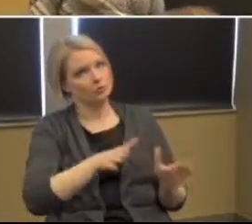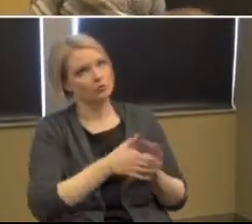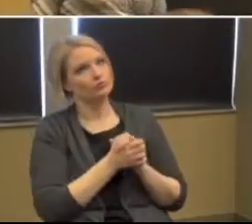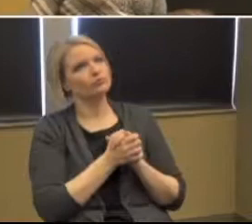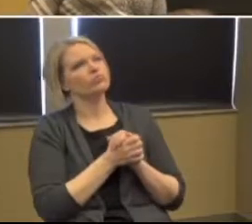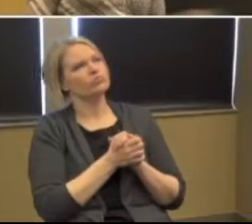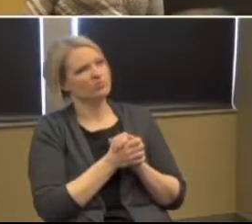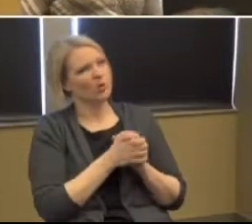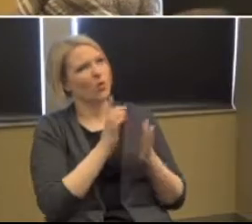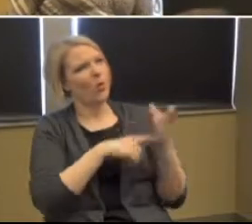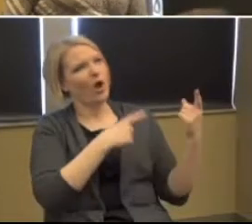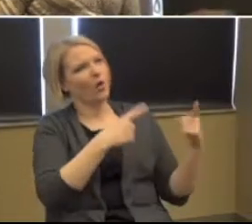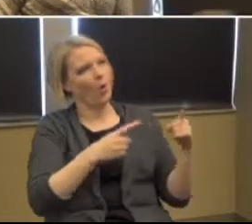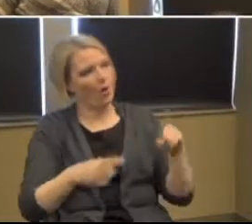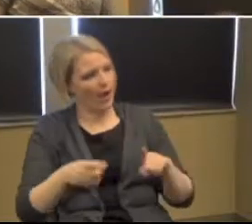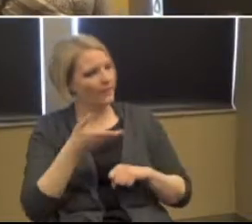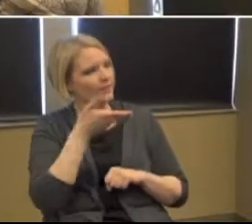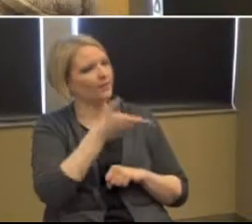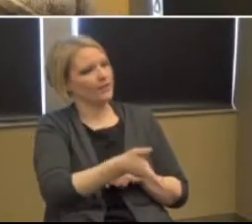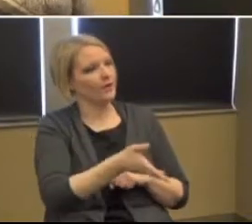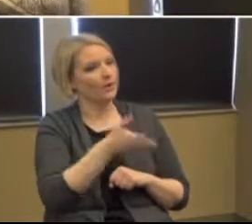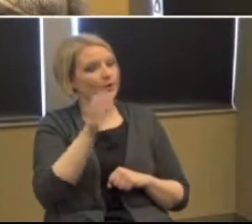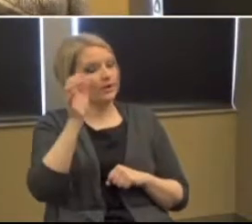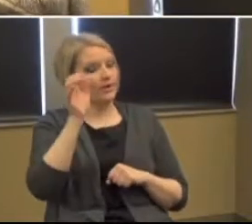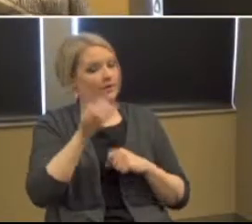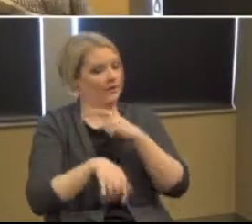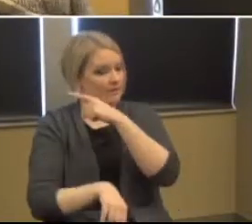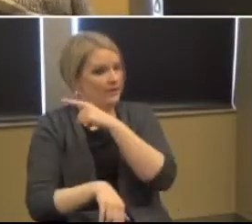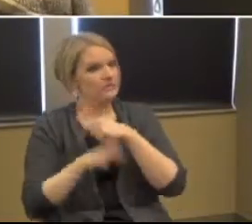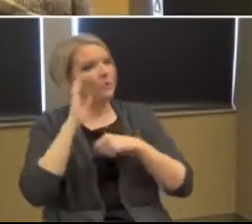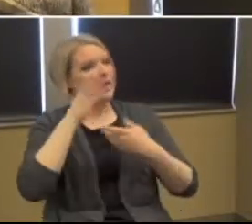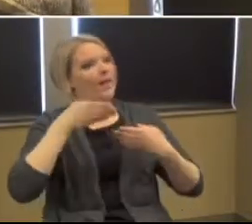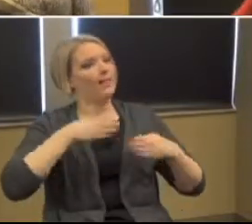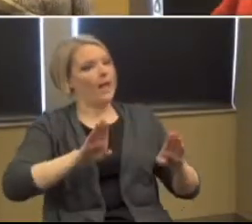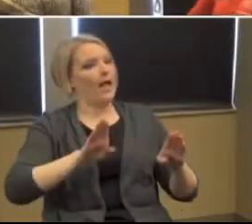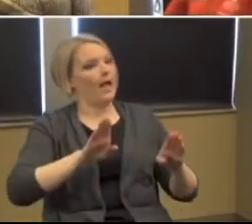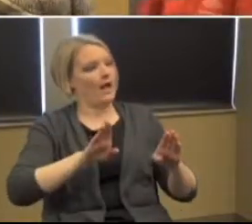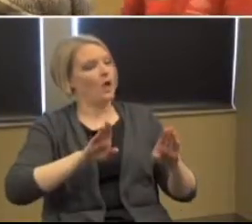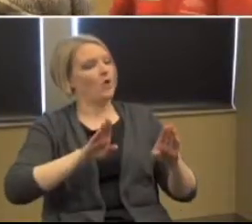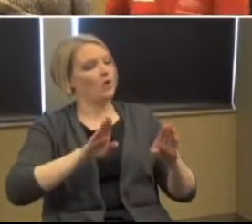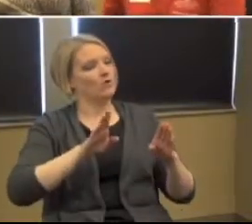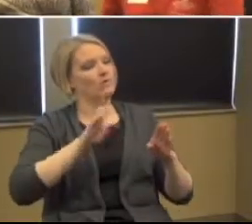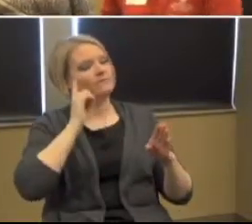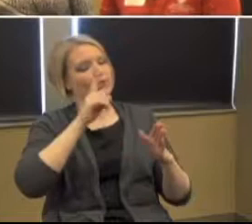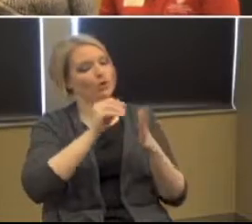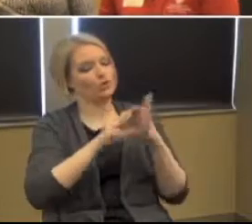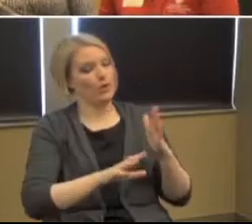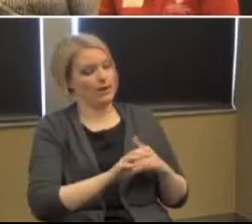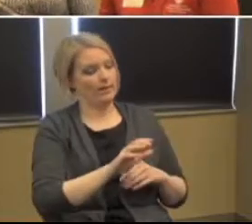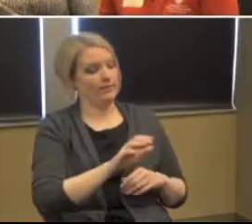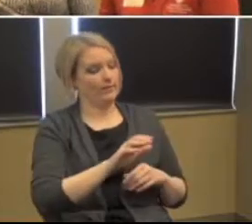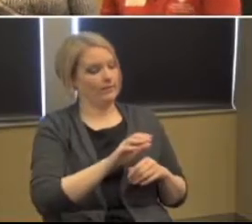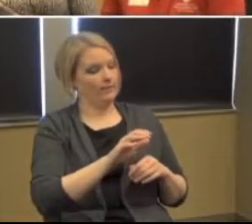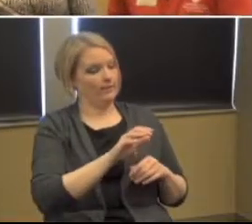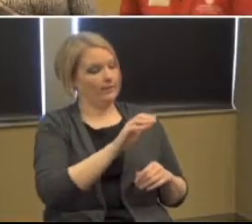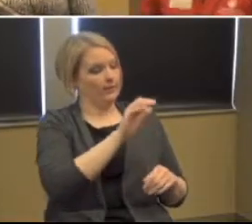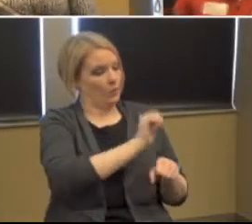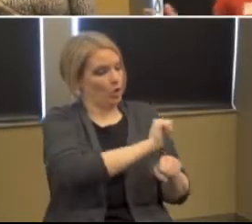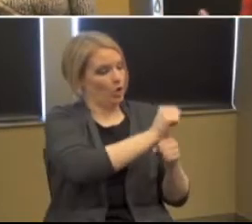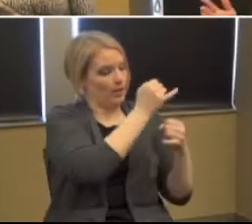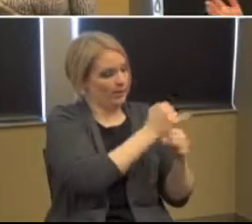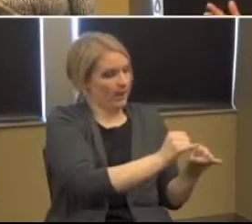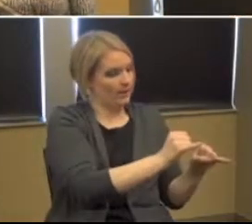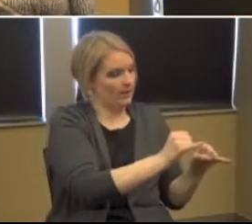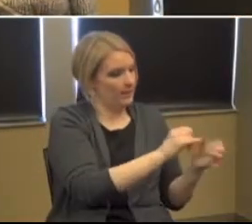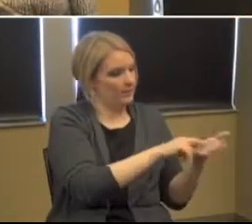in your classroom, this actually allows you the chance for student A to work independently so that you